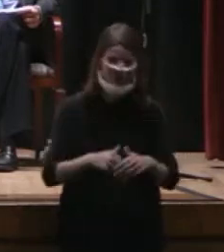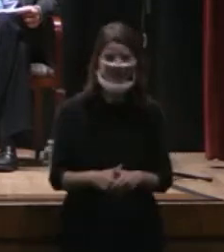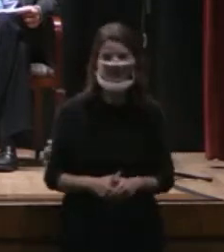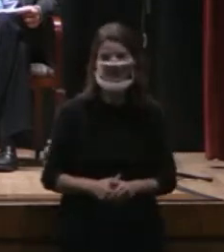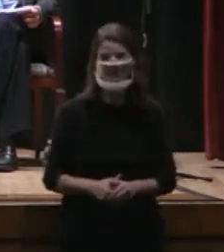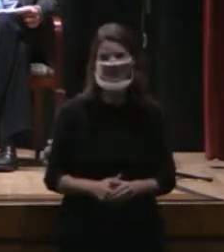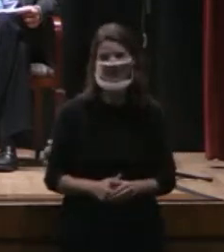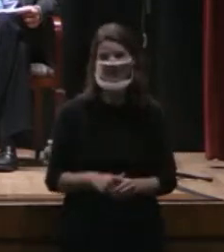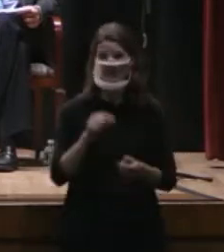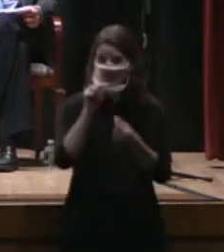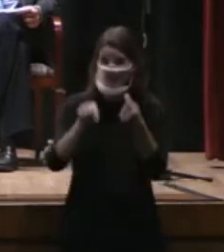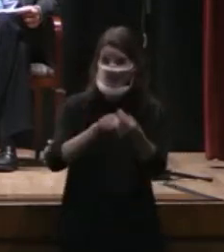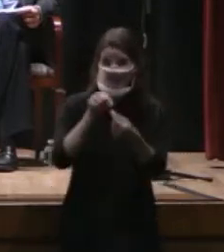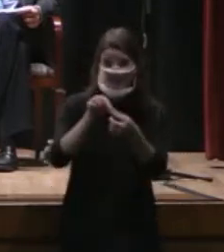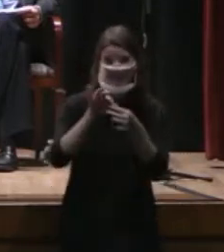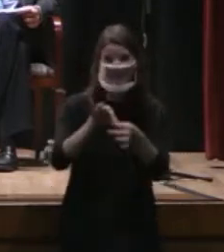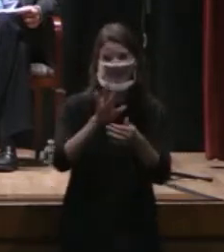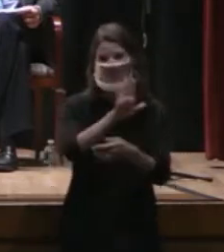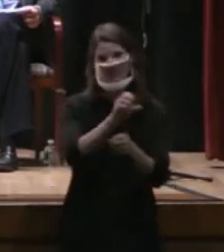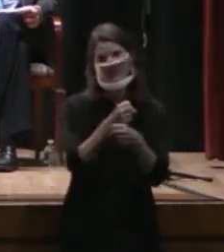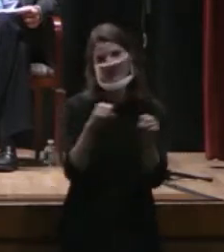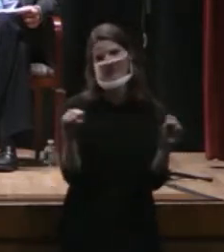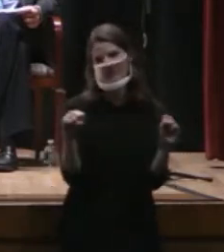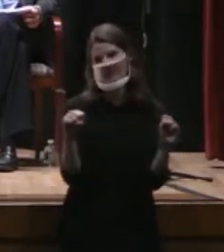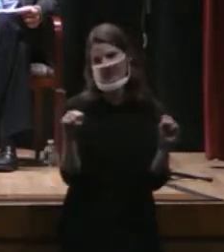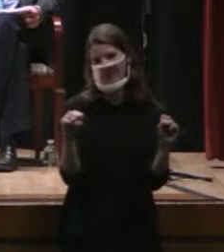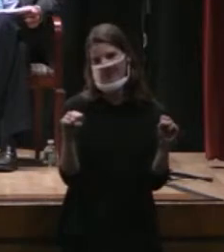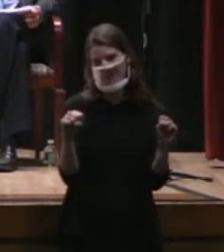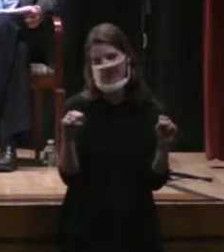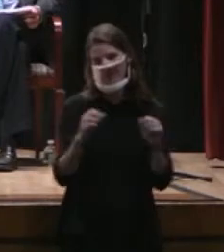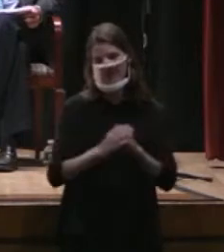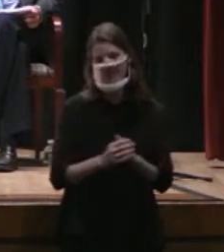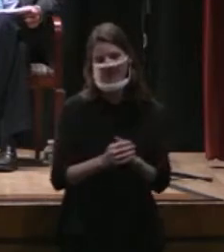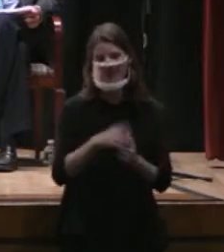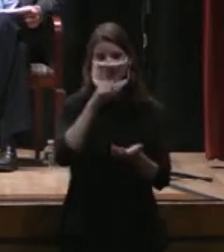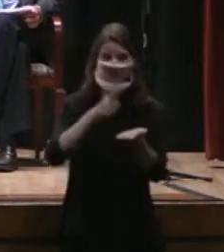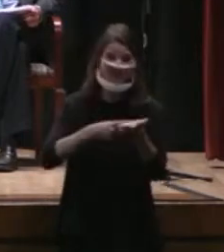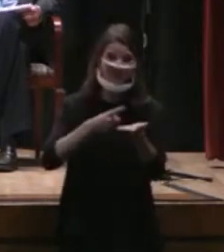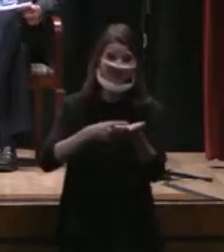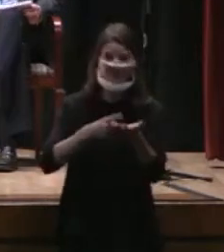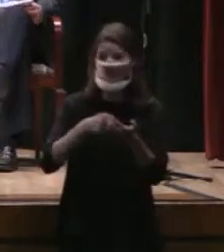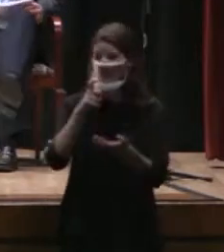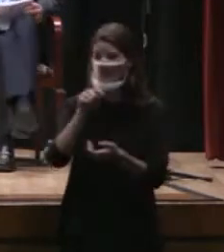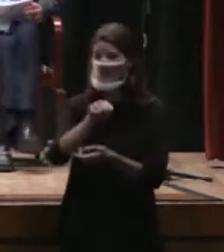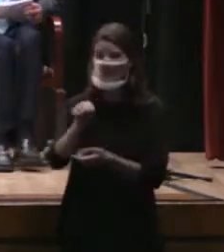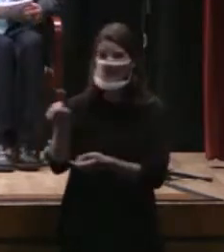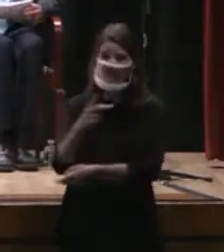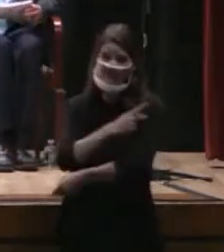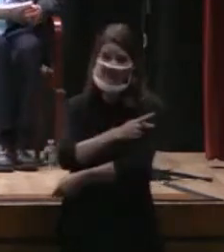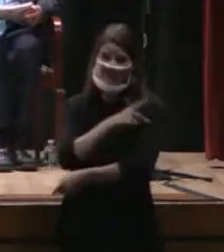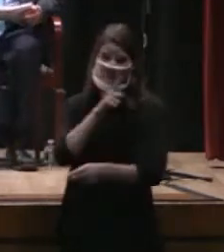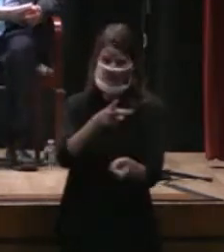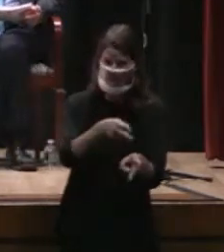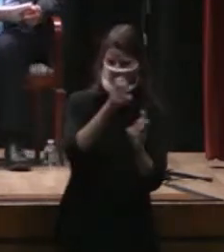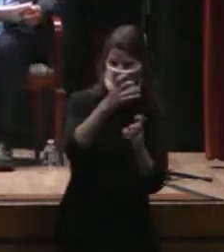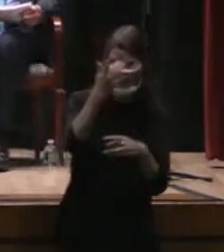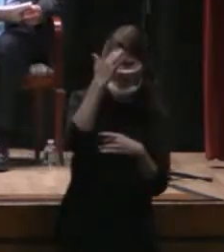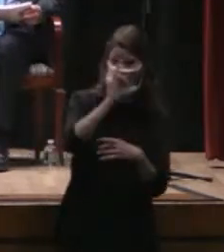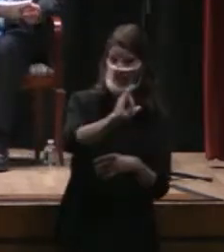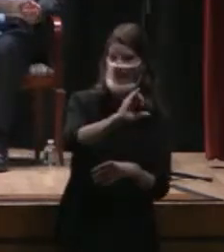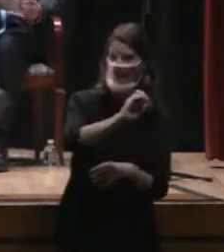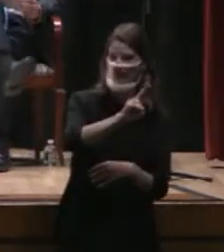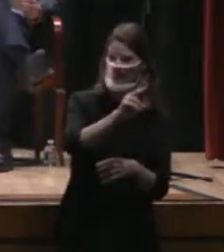particularly related to her safety. We talked about the very sick ICU patients that she had been caring for the past